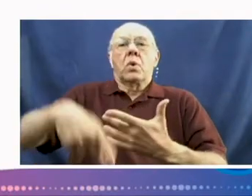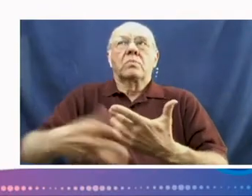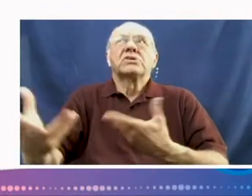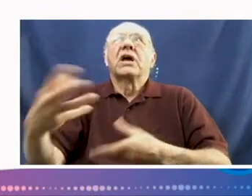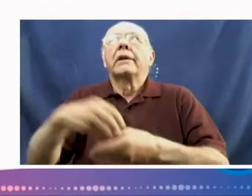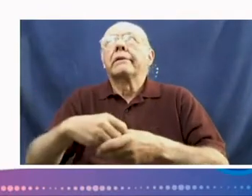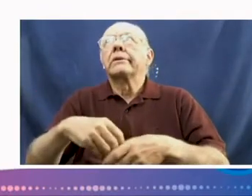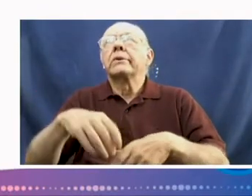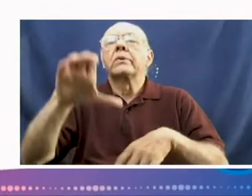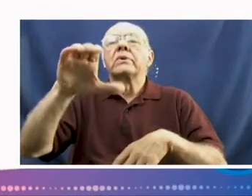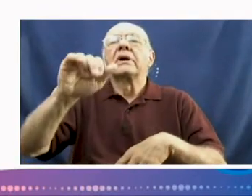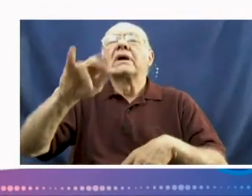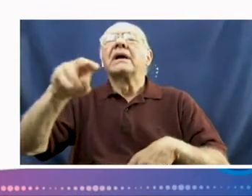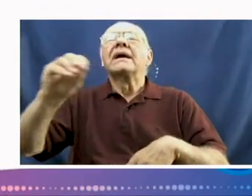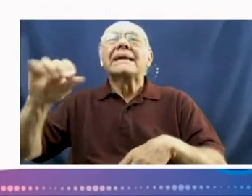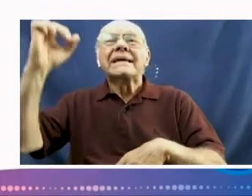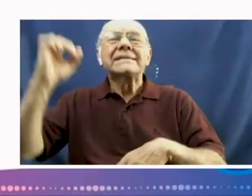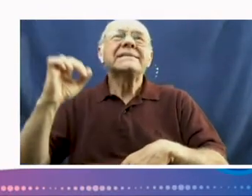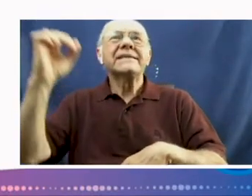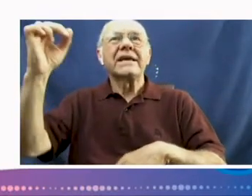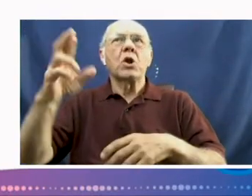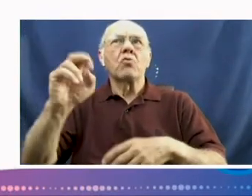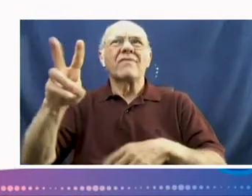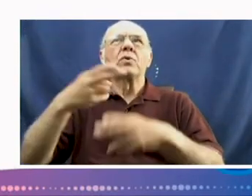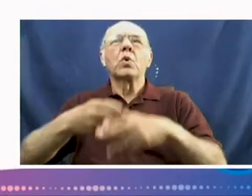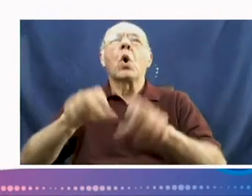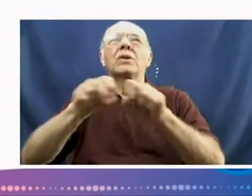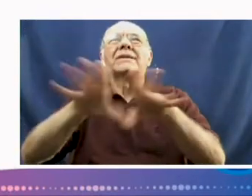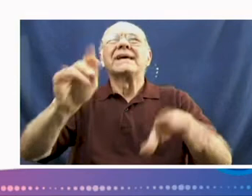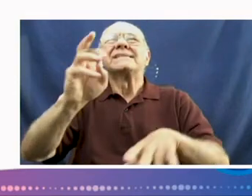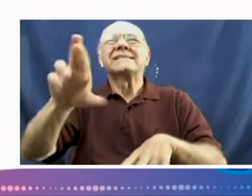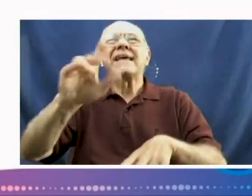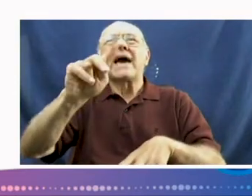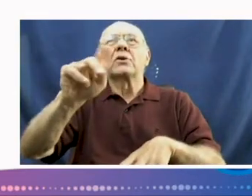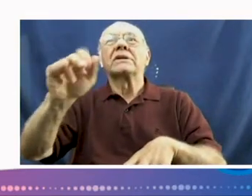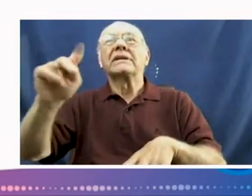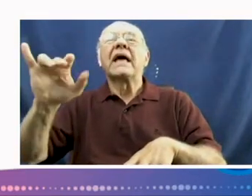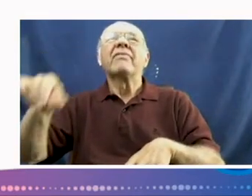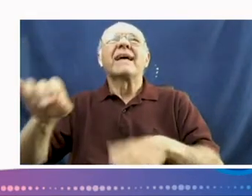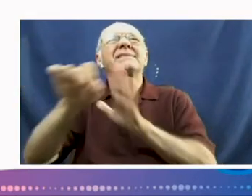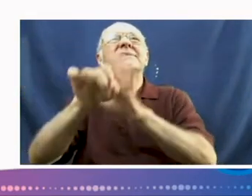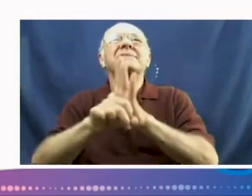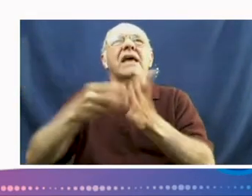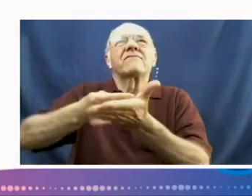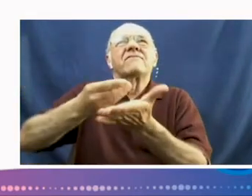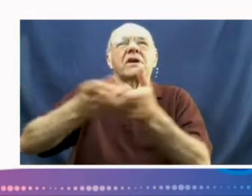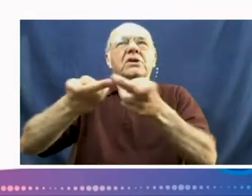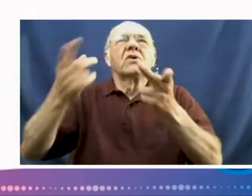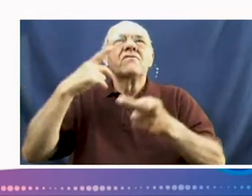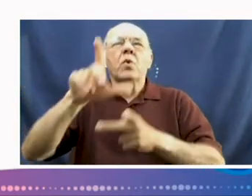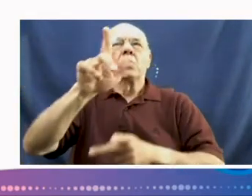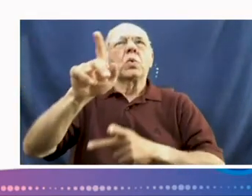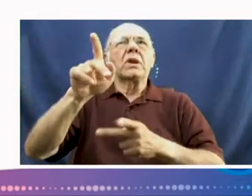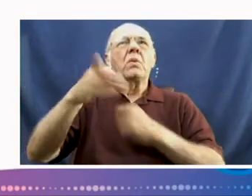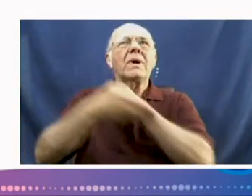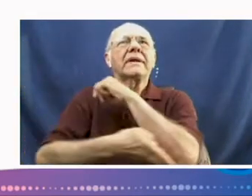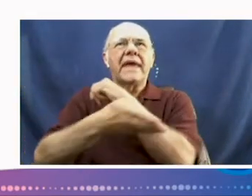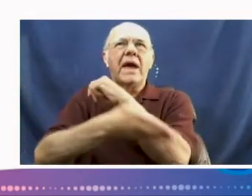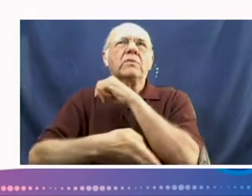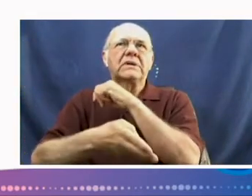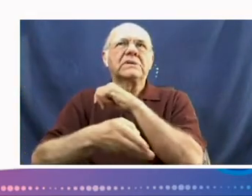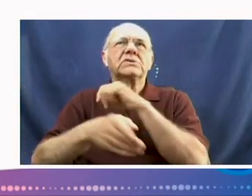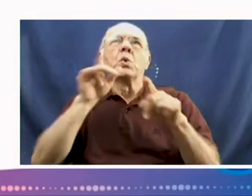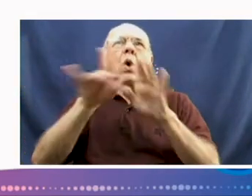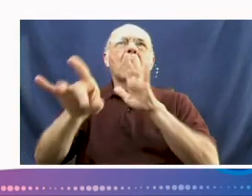revenue, also known as scatter tap, which is a state funding source for the 21 county designated recipients.